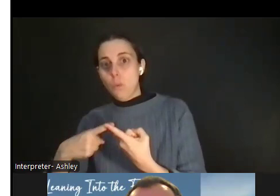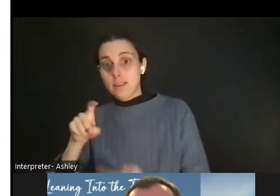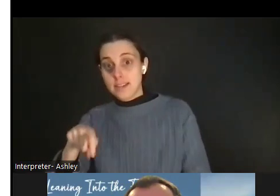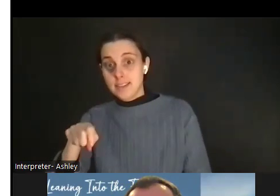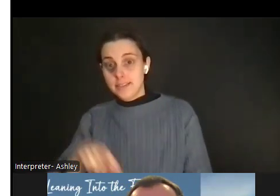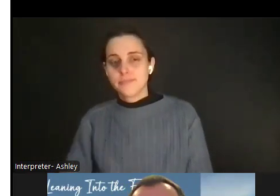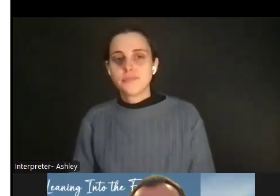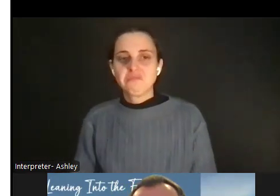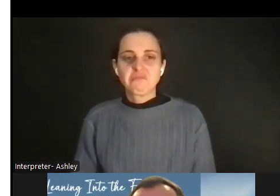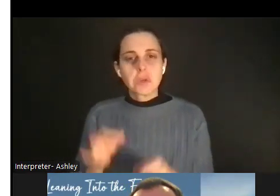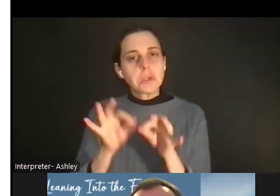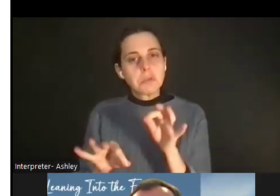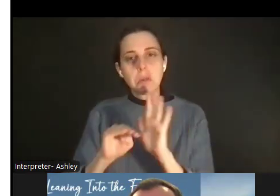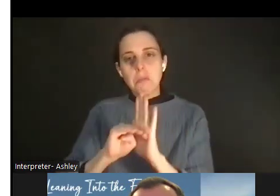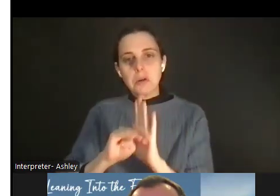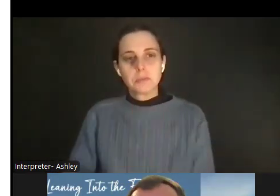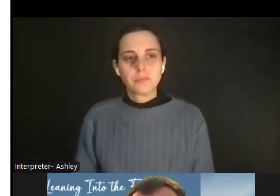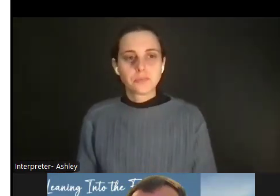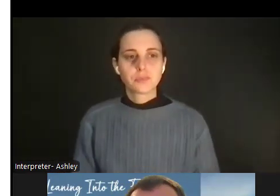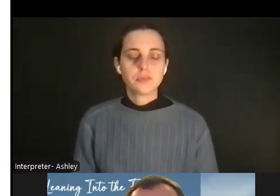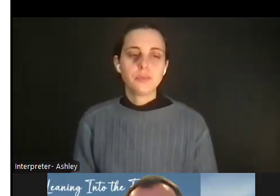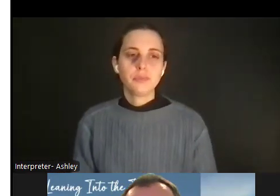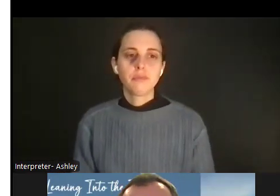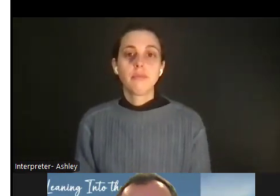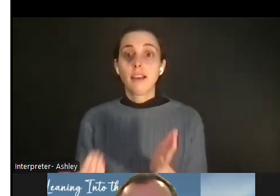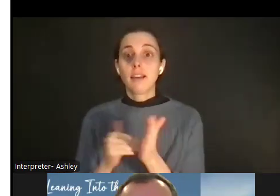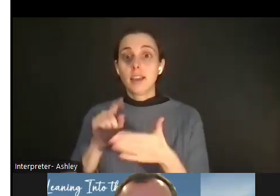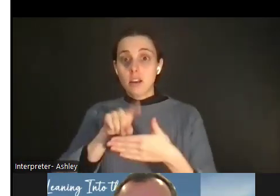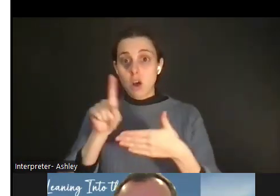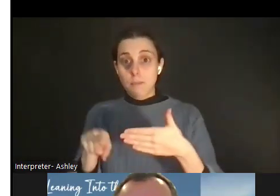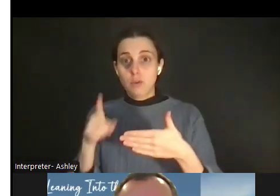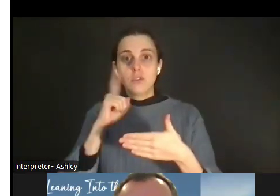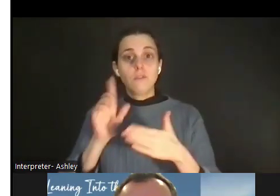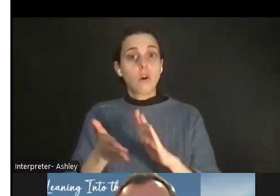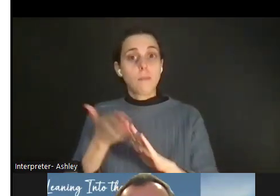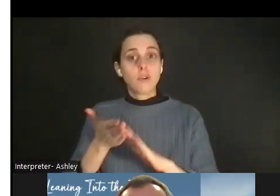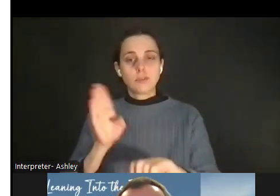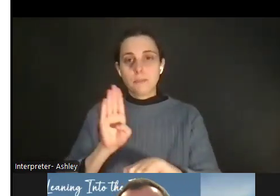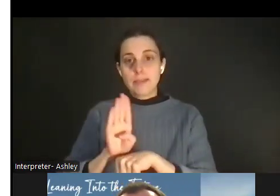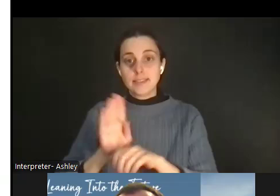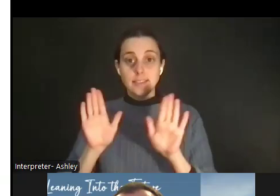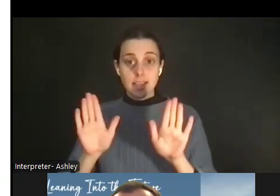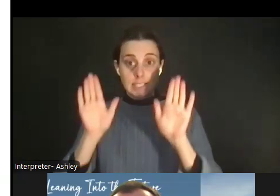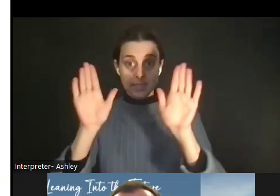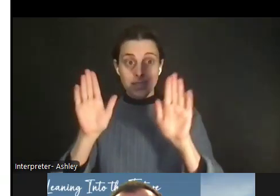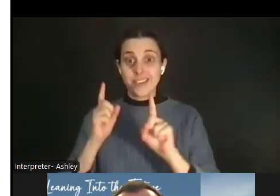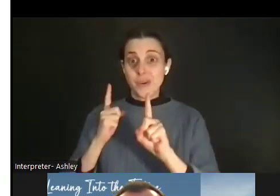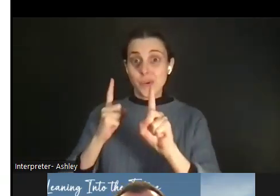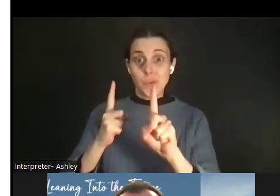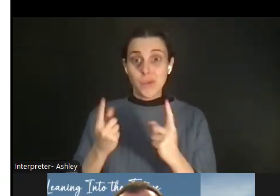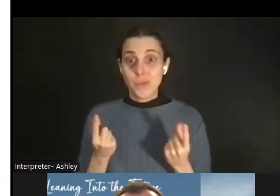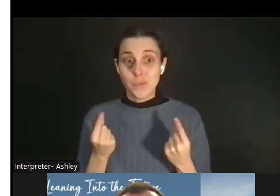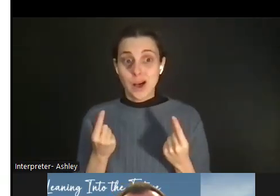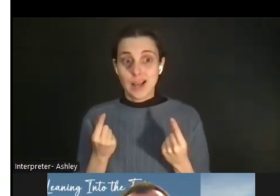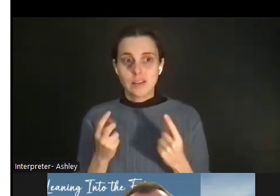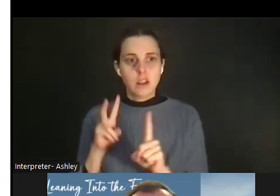the outcome or the output on operational excellence, the desired output, is really that applying these two